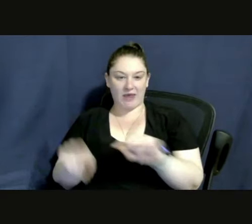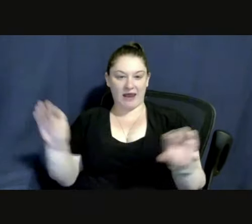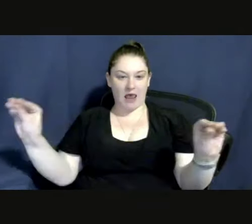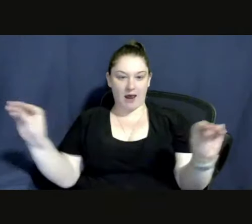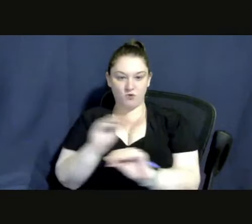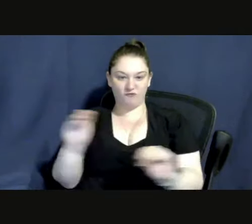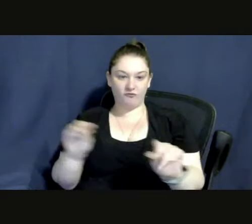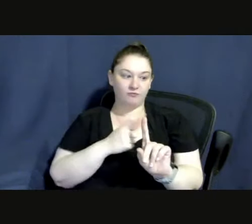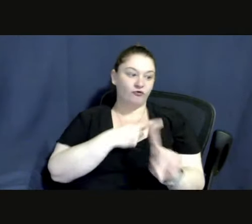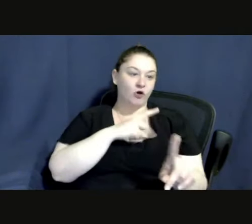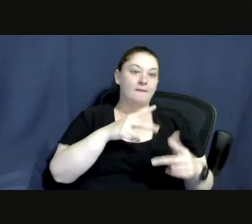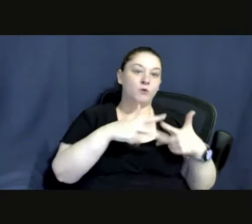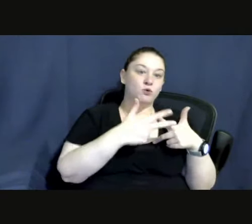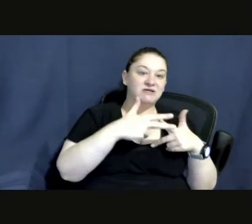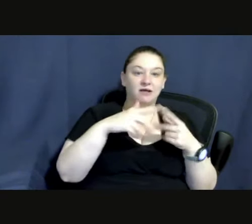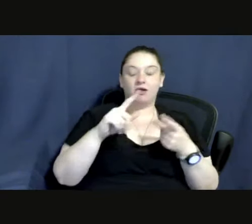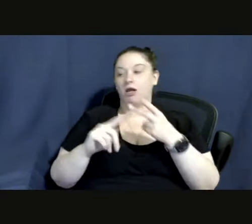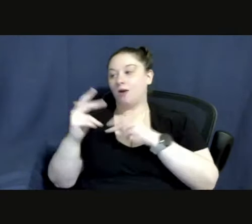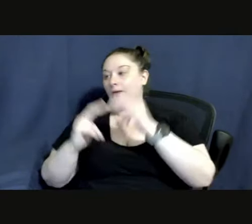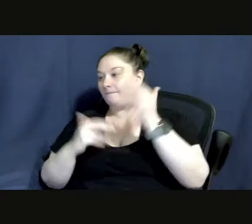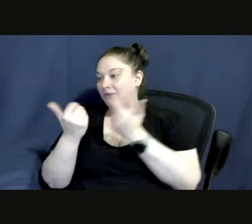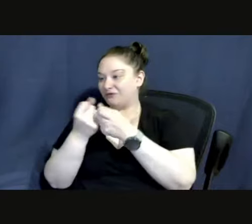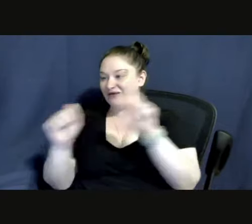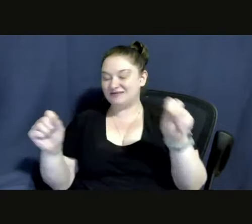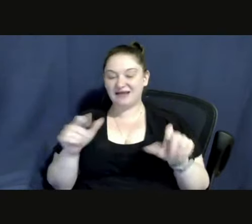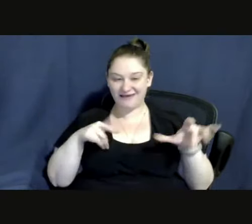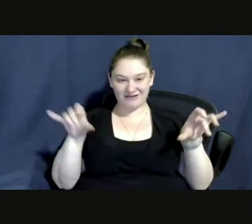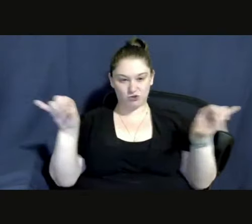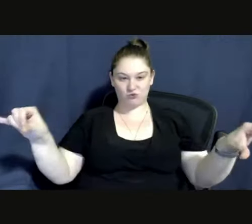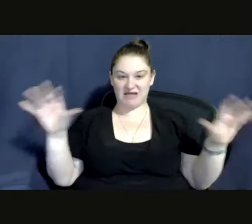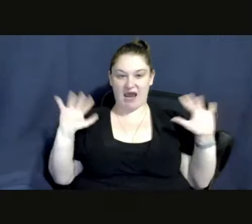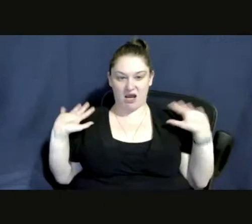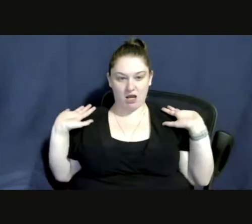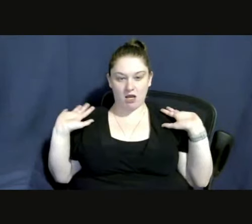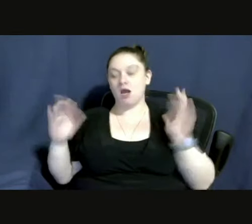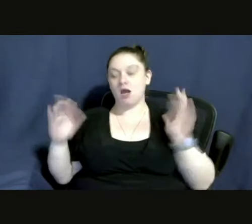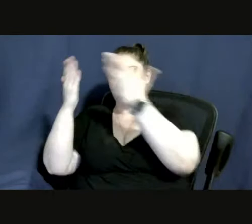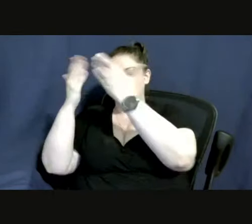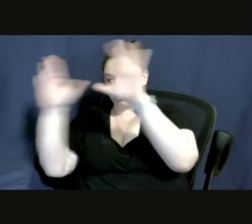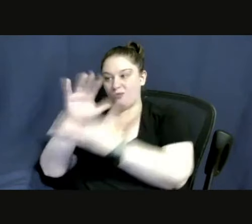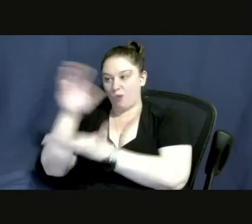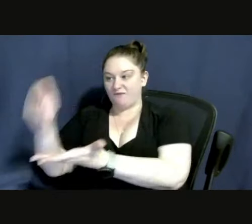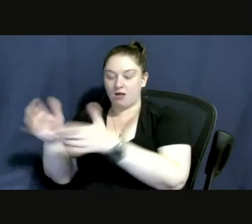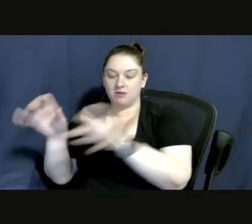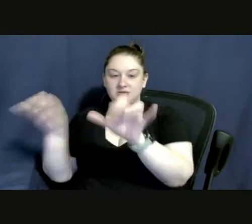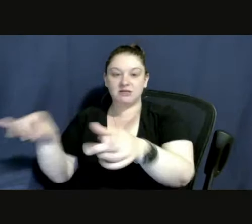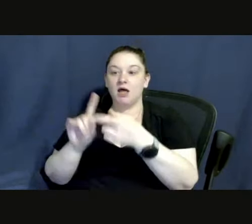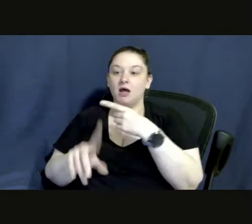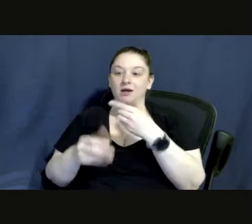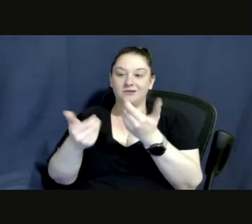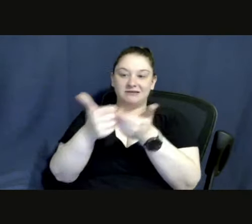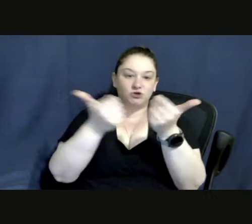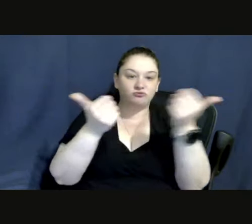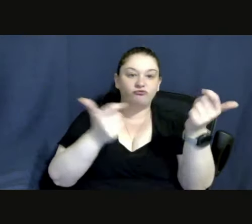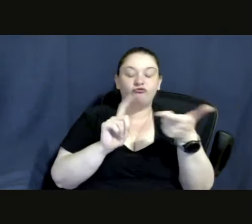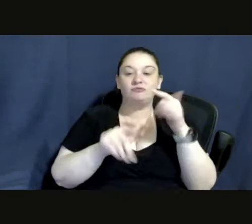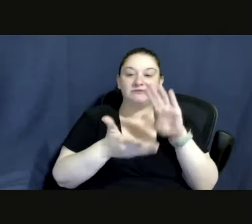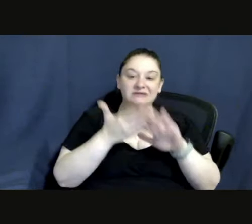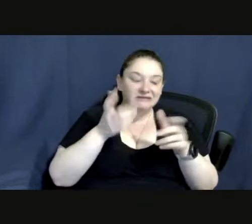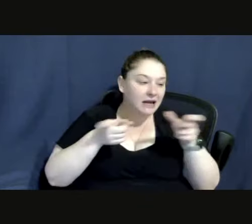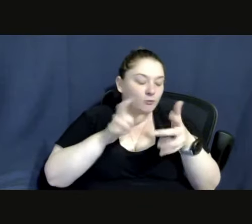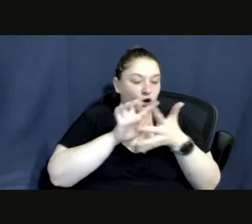the utility fund or building safety. It's just general fund, and that's funded with property taxes, franchise revenue, city operations